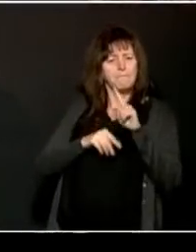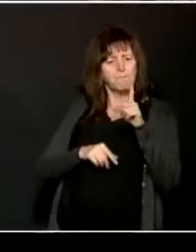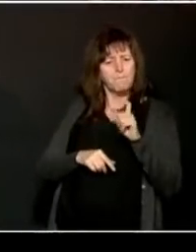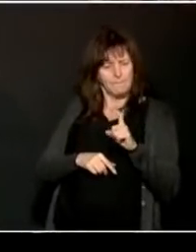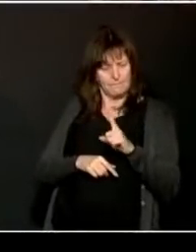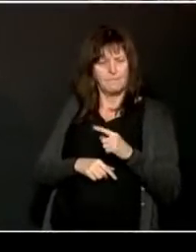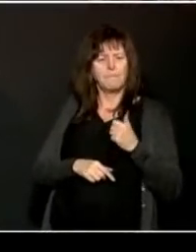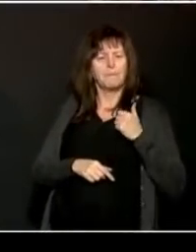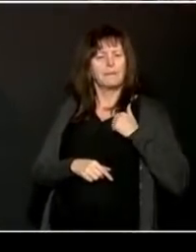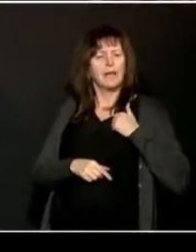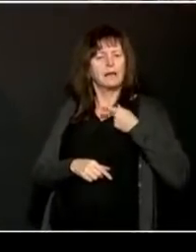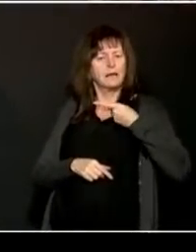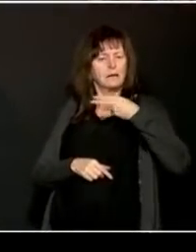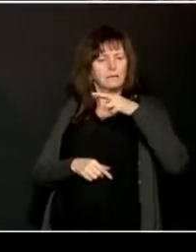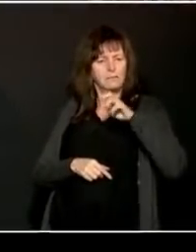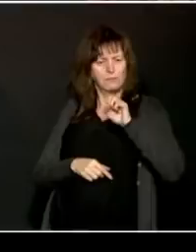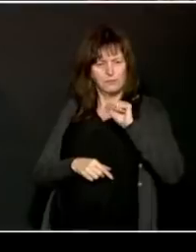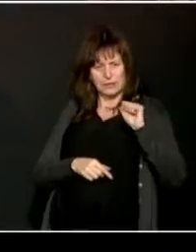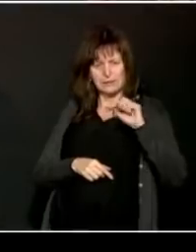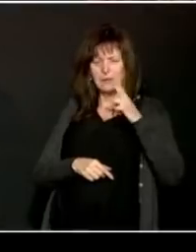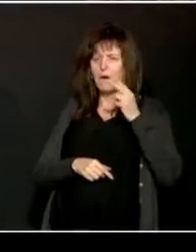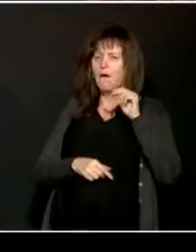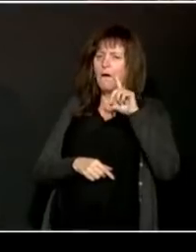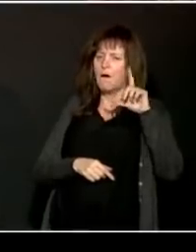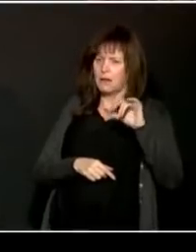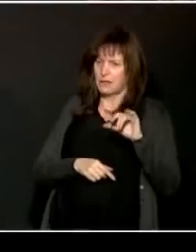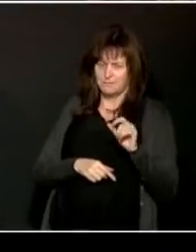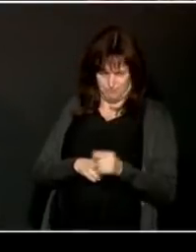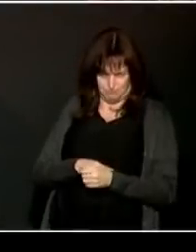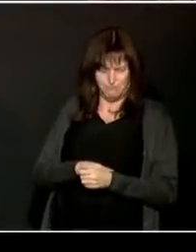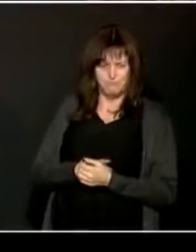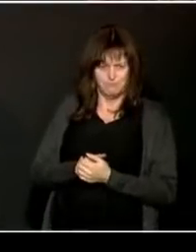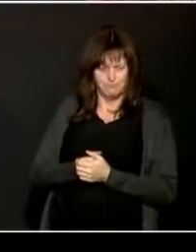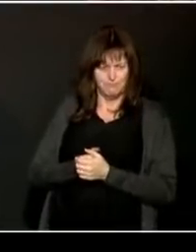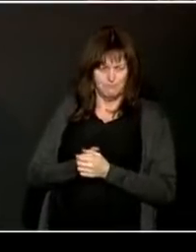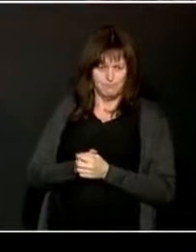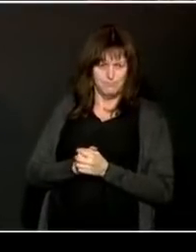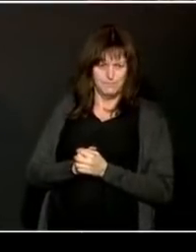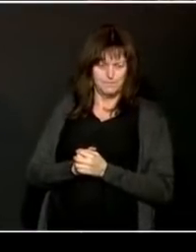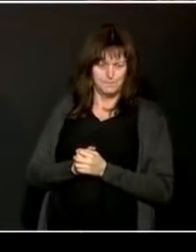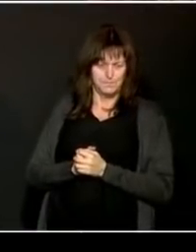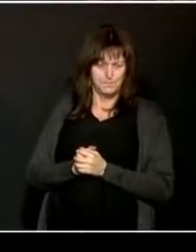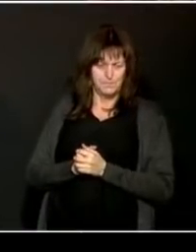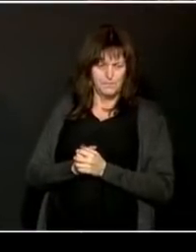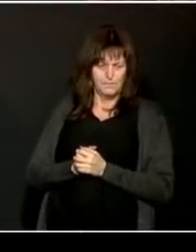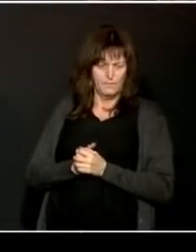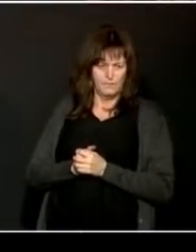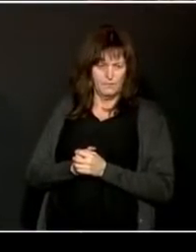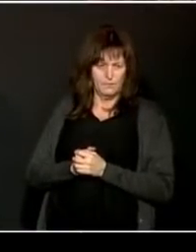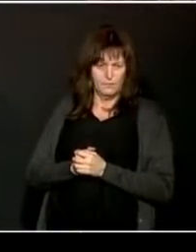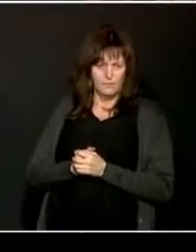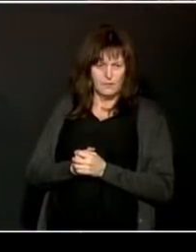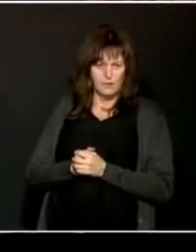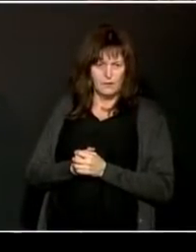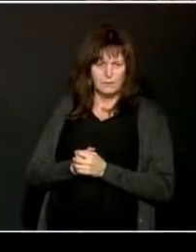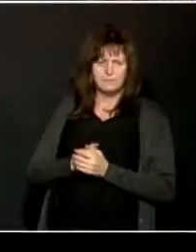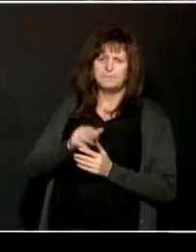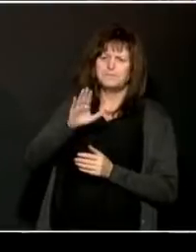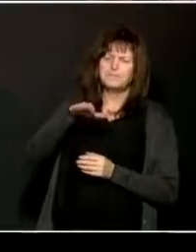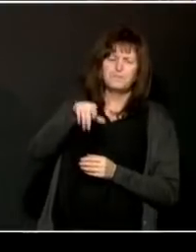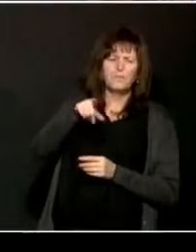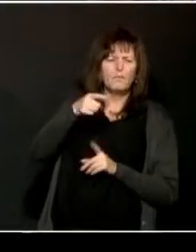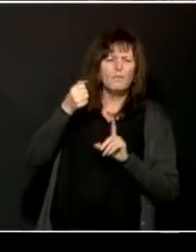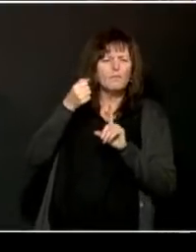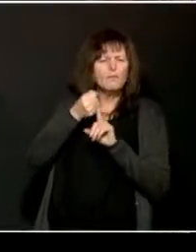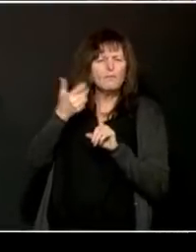Hi, Dr. Williams. Just hoping you can go over in a bit more detail the science that supports expanding indoor